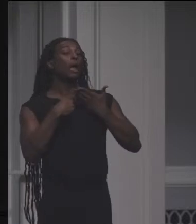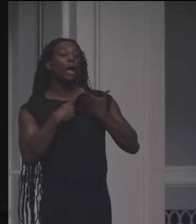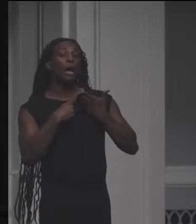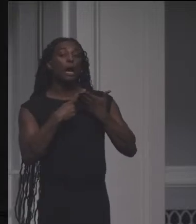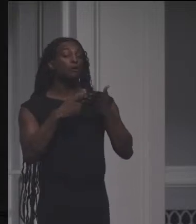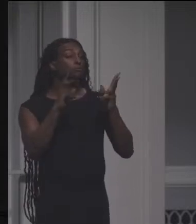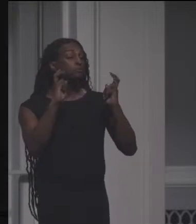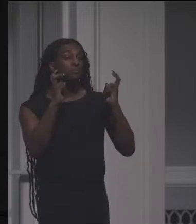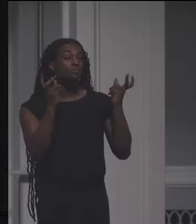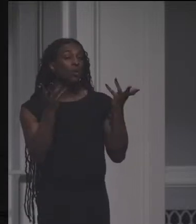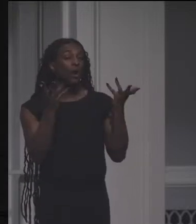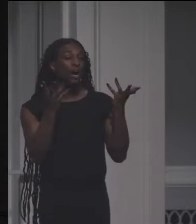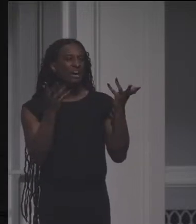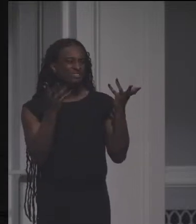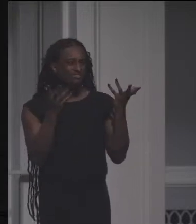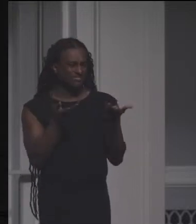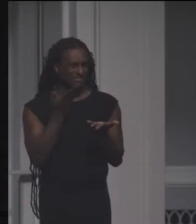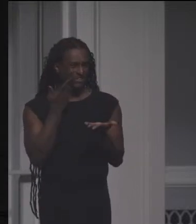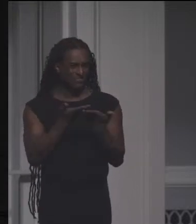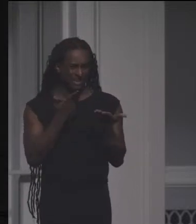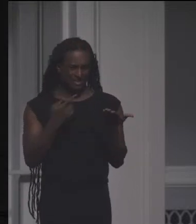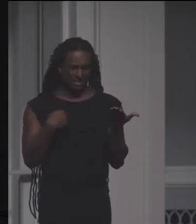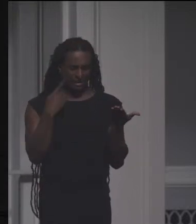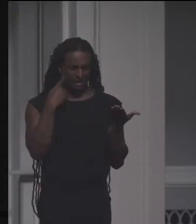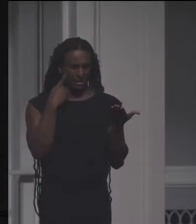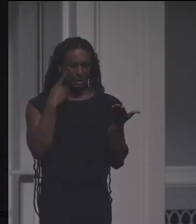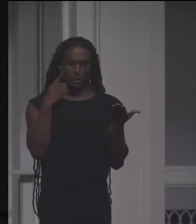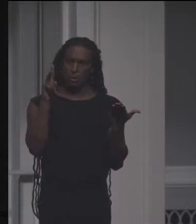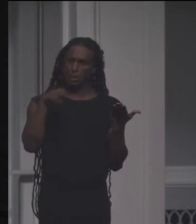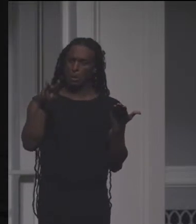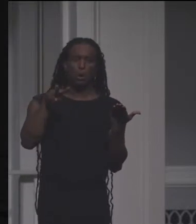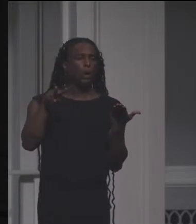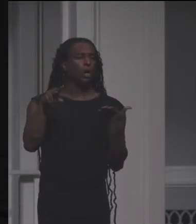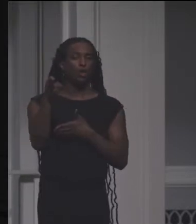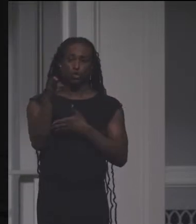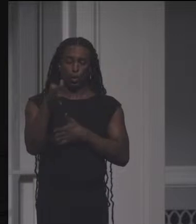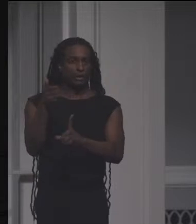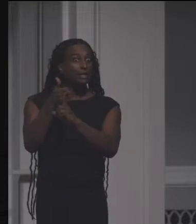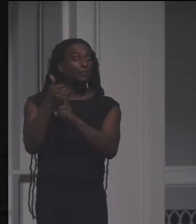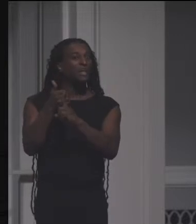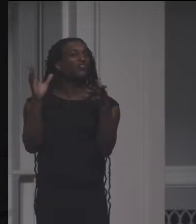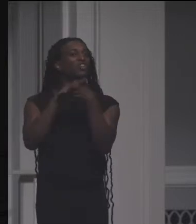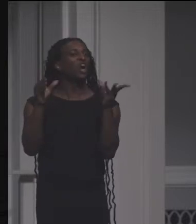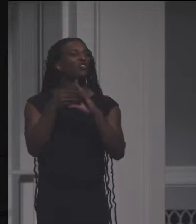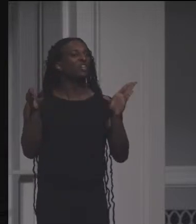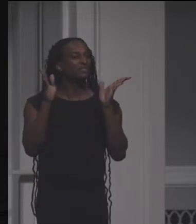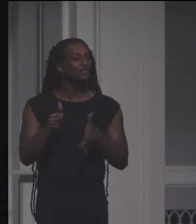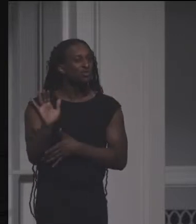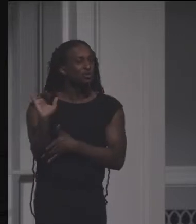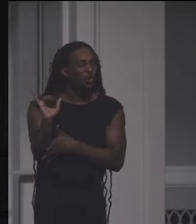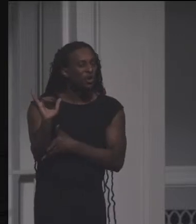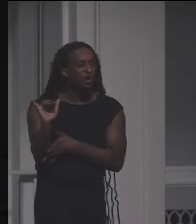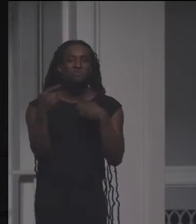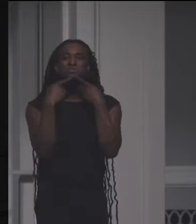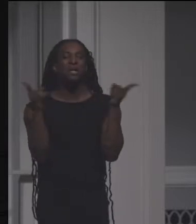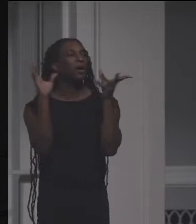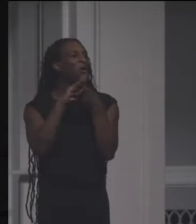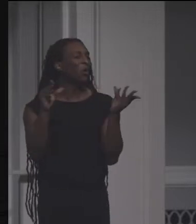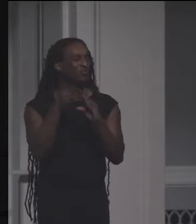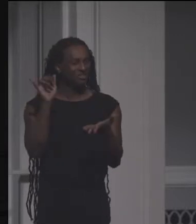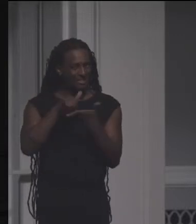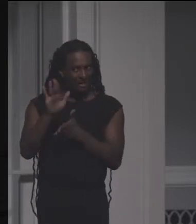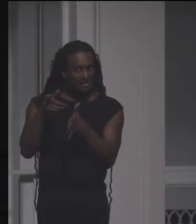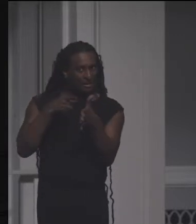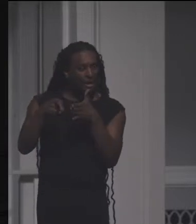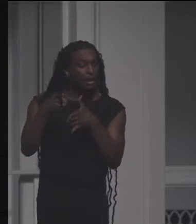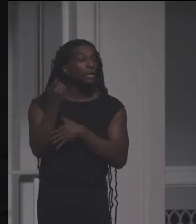tonight is the fact that I think this is what historians do too. They tell stories for a living,